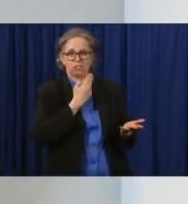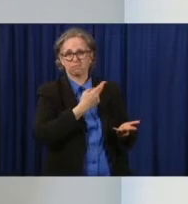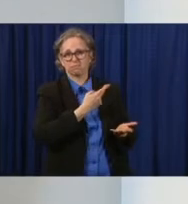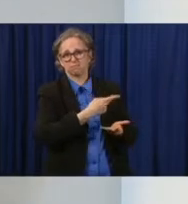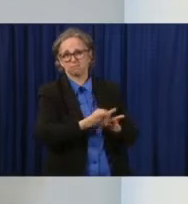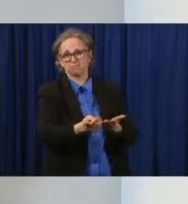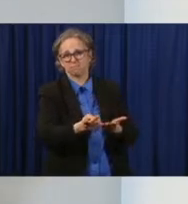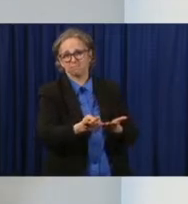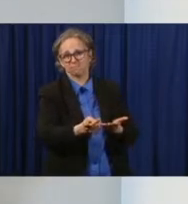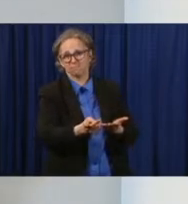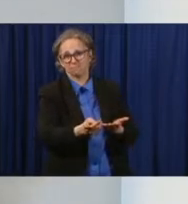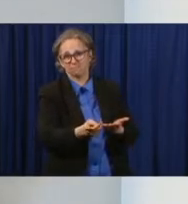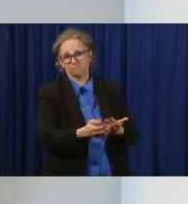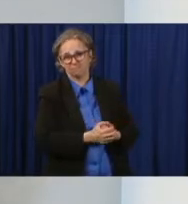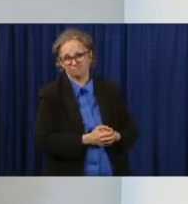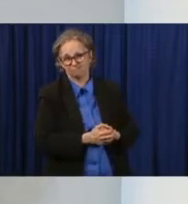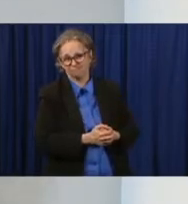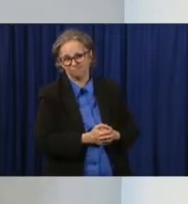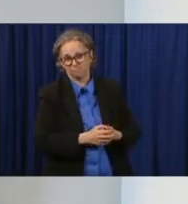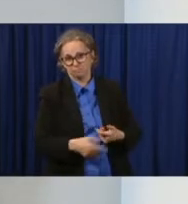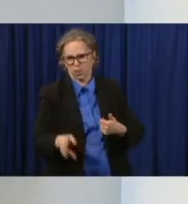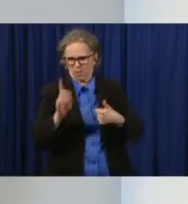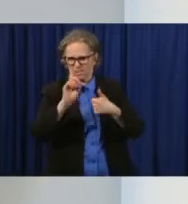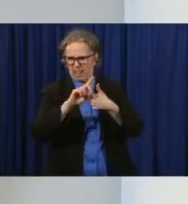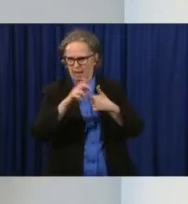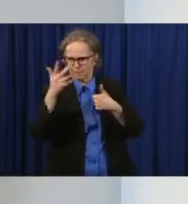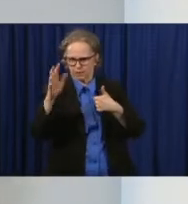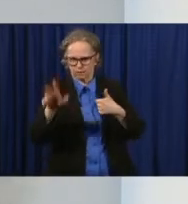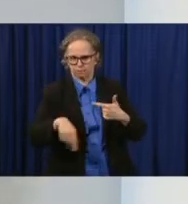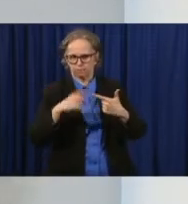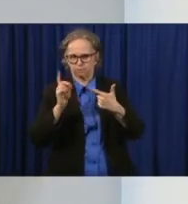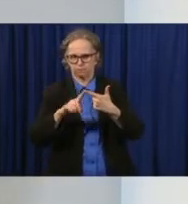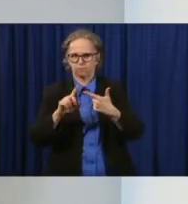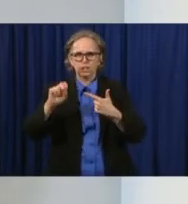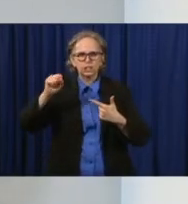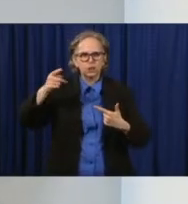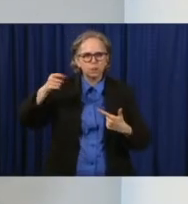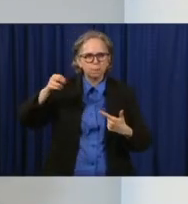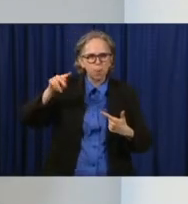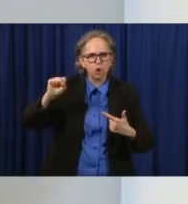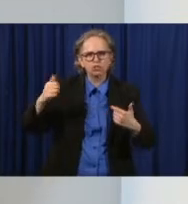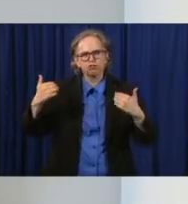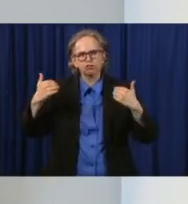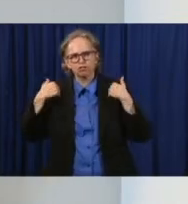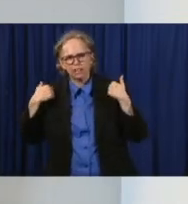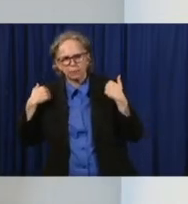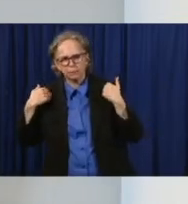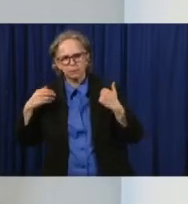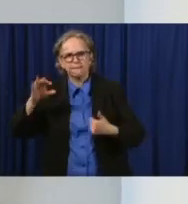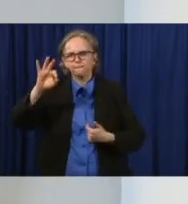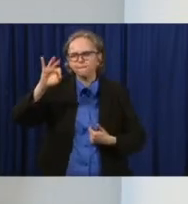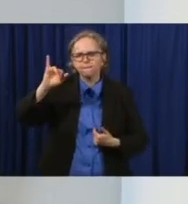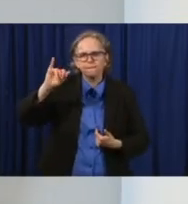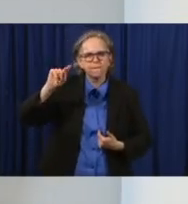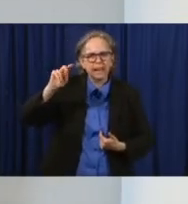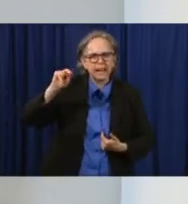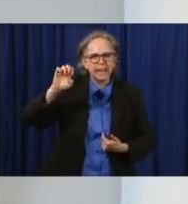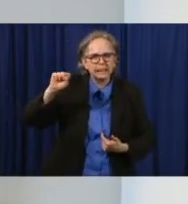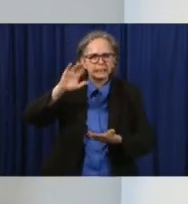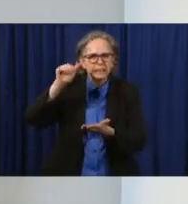is around sports leagues, gyms, fitness centers, which we discussed last week,